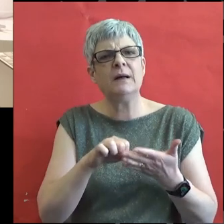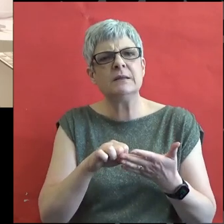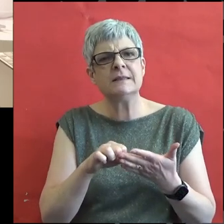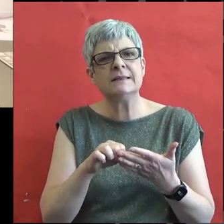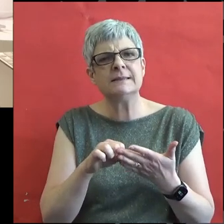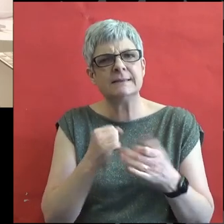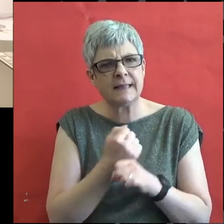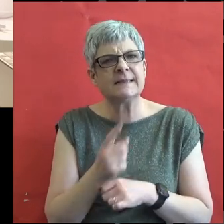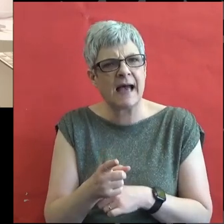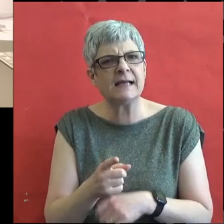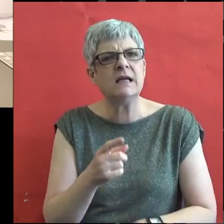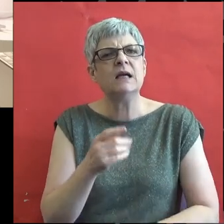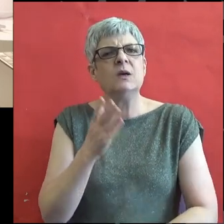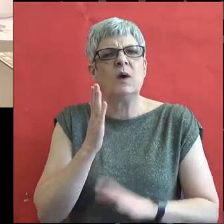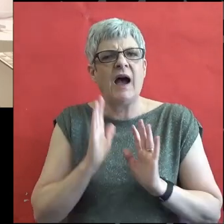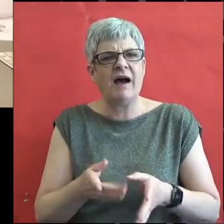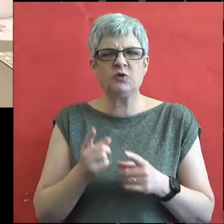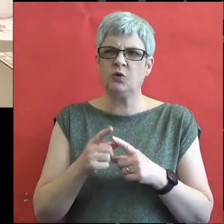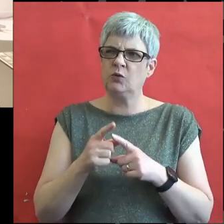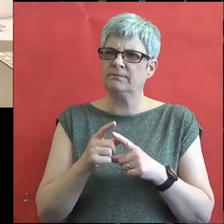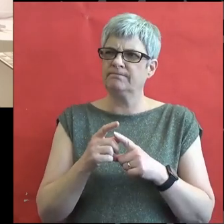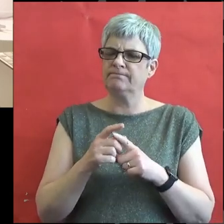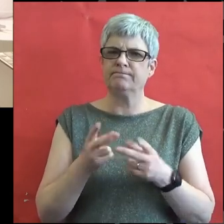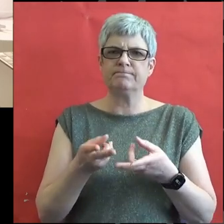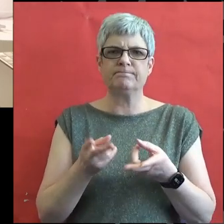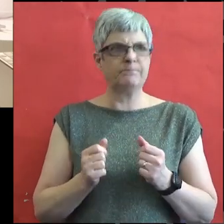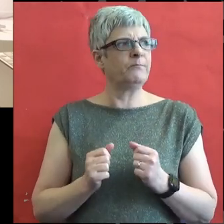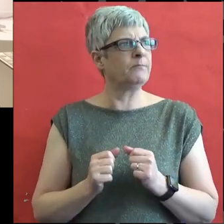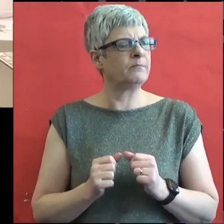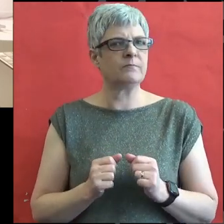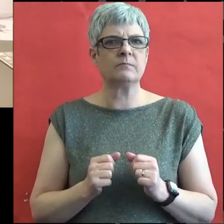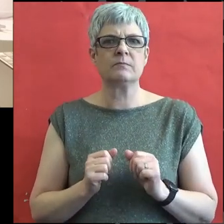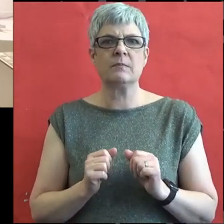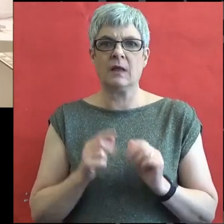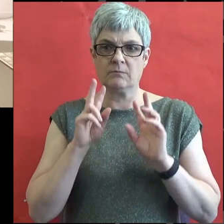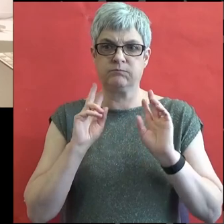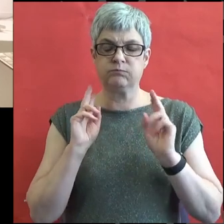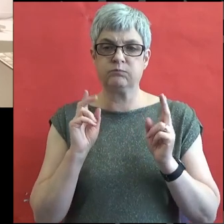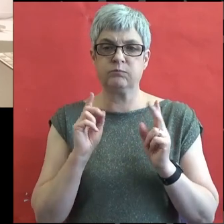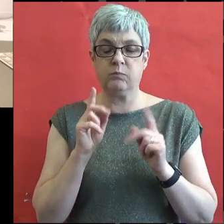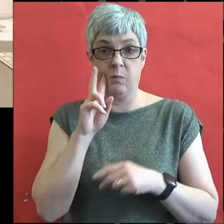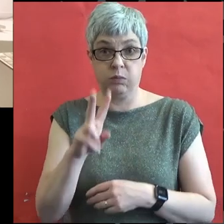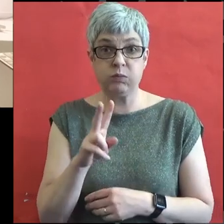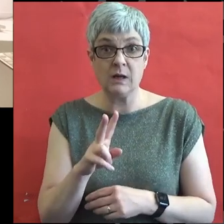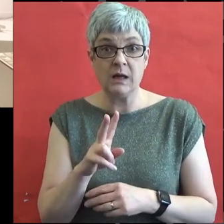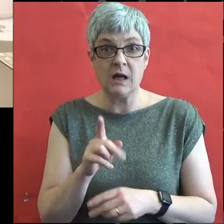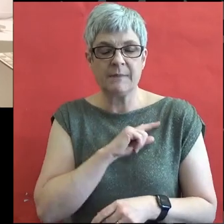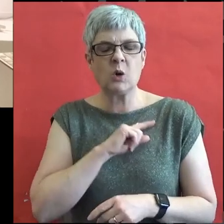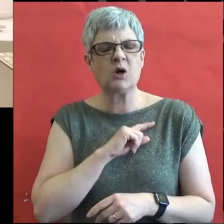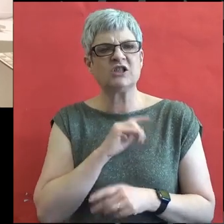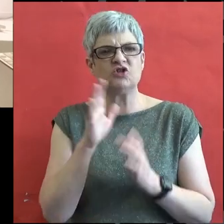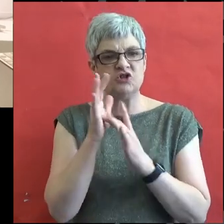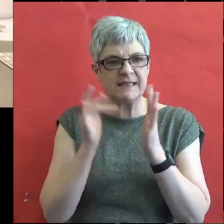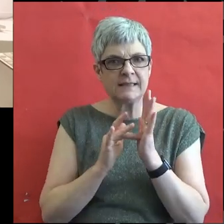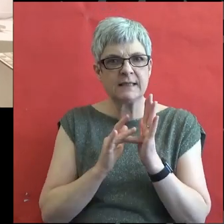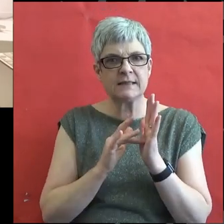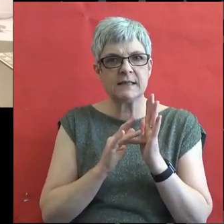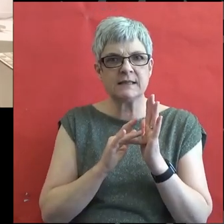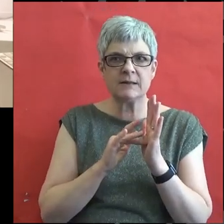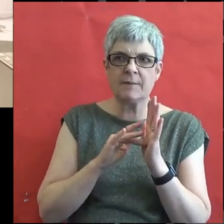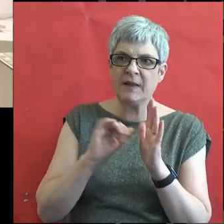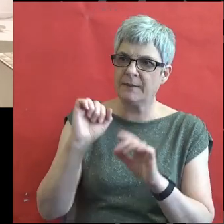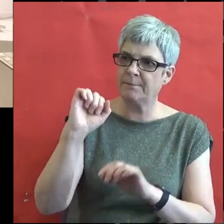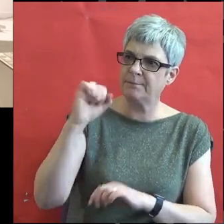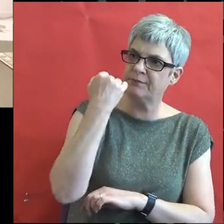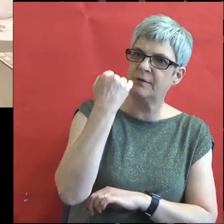do that, we have to, as Christians, sit up and take note. Because this is Jesus turning away from the public and